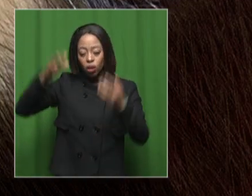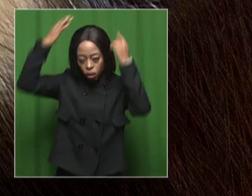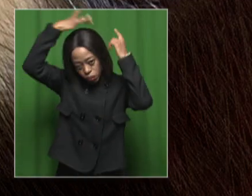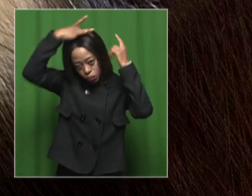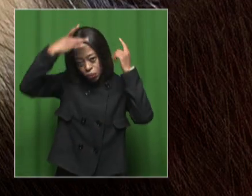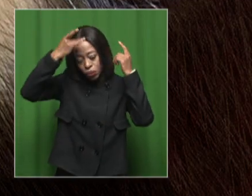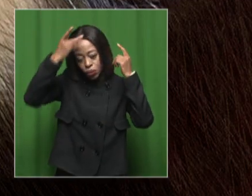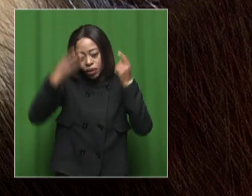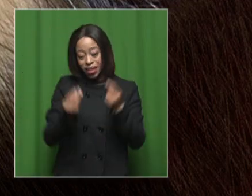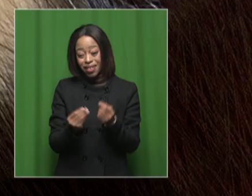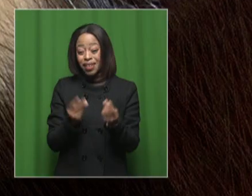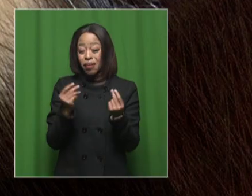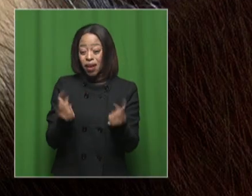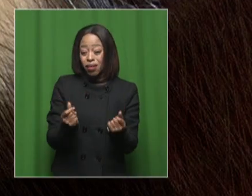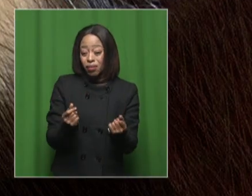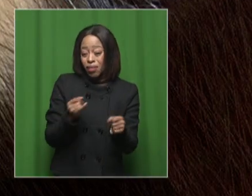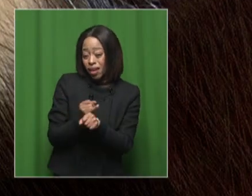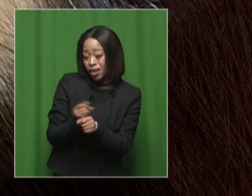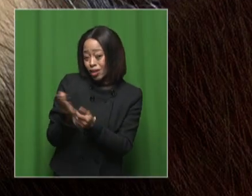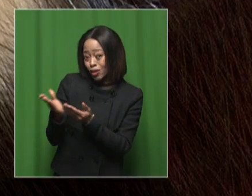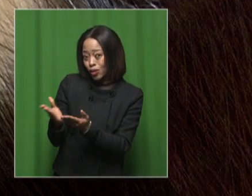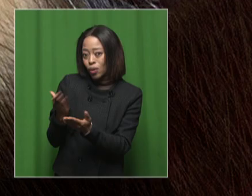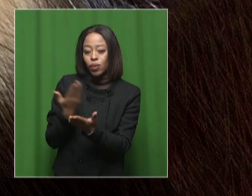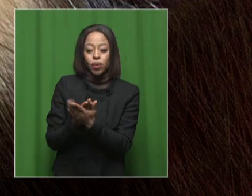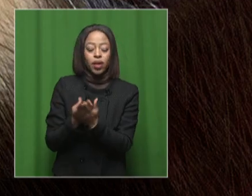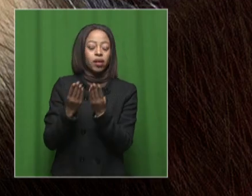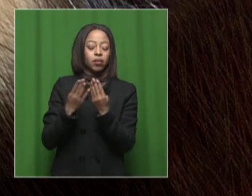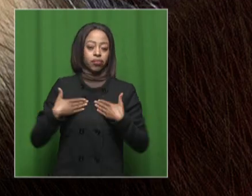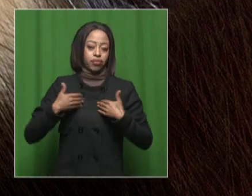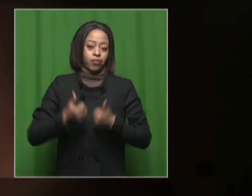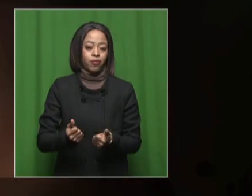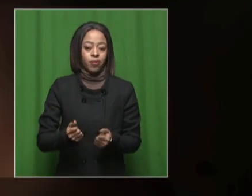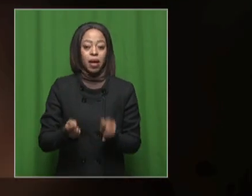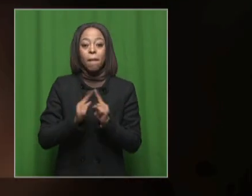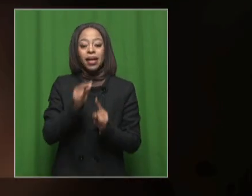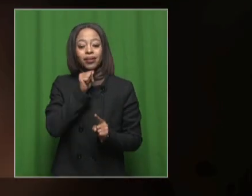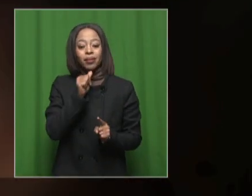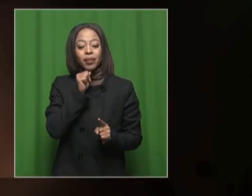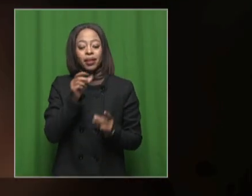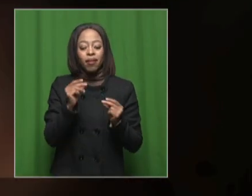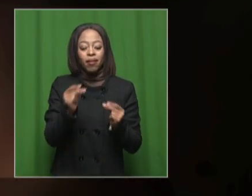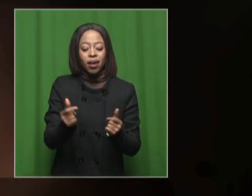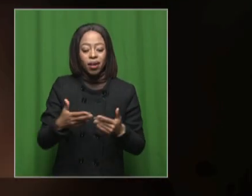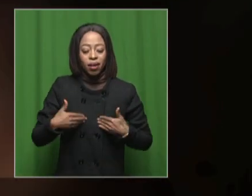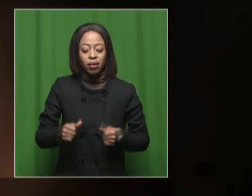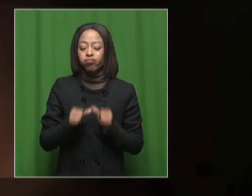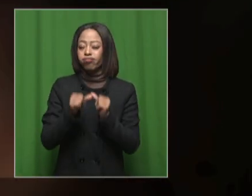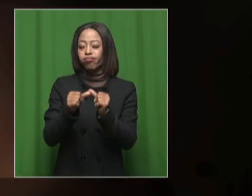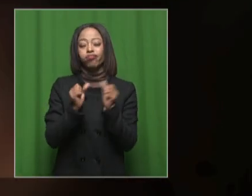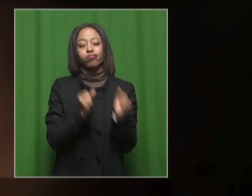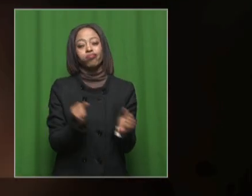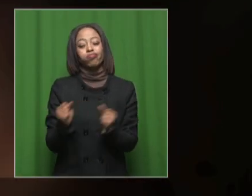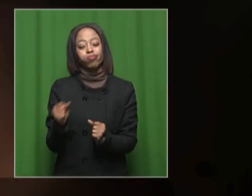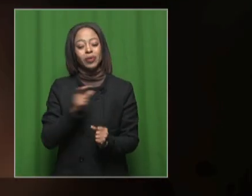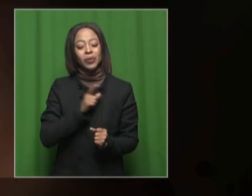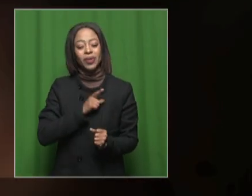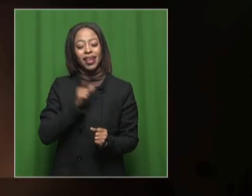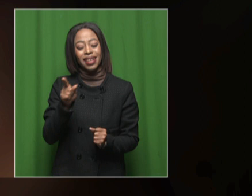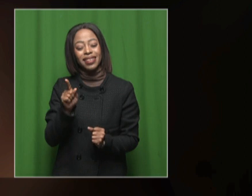you hit this early, you may be able to abort it, but sometimes even if you treat it early, it continues because it's thought to be an